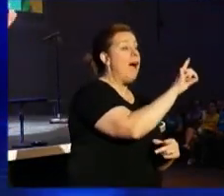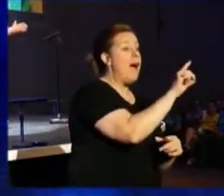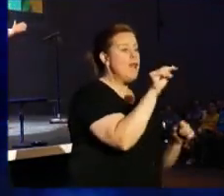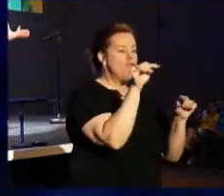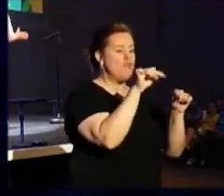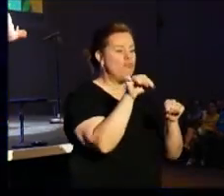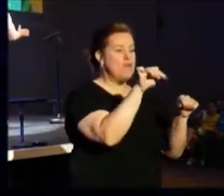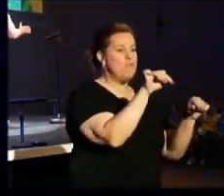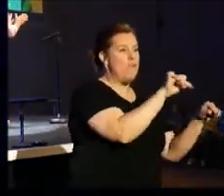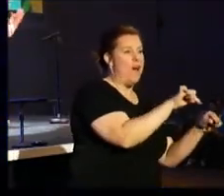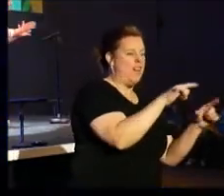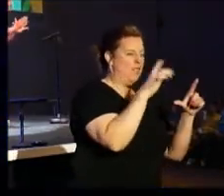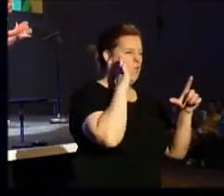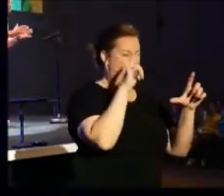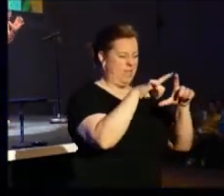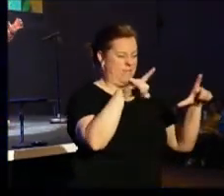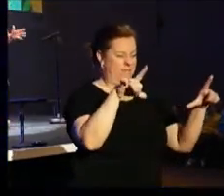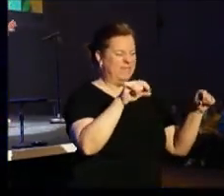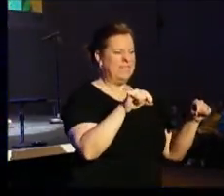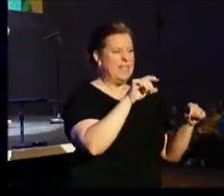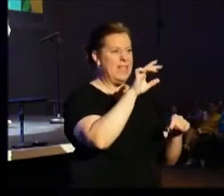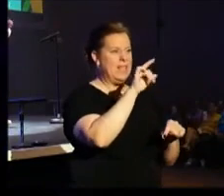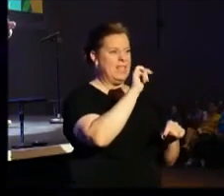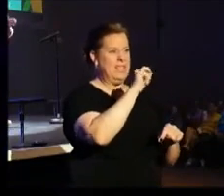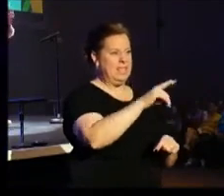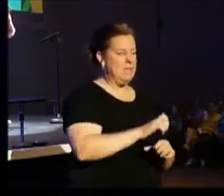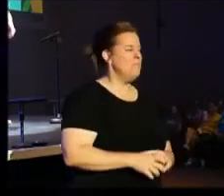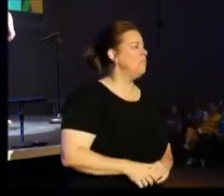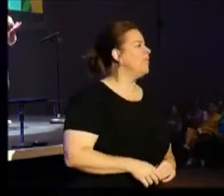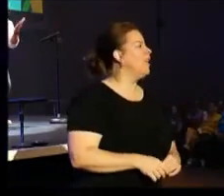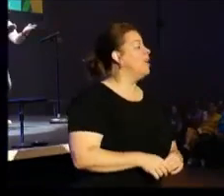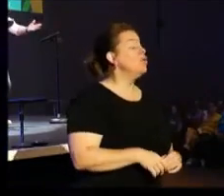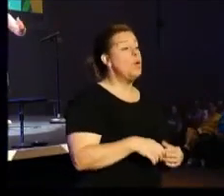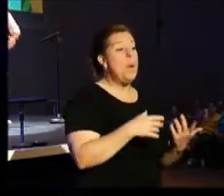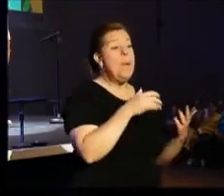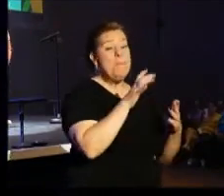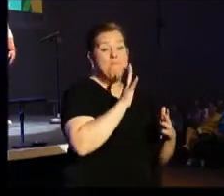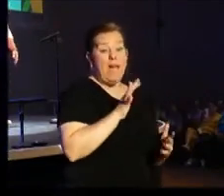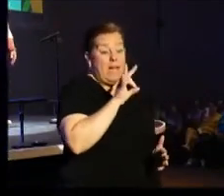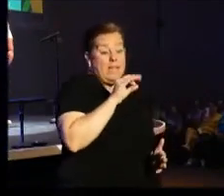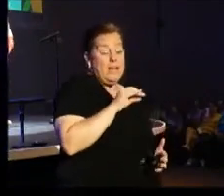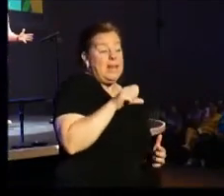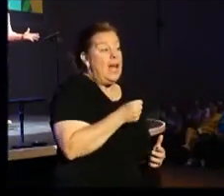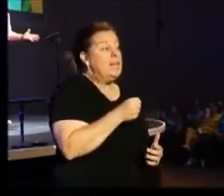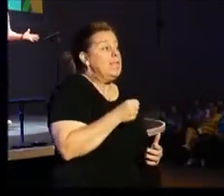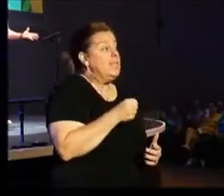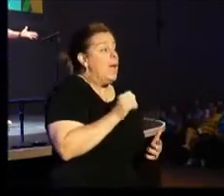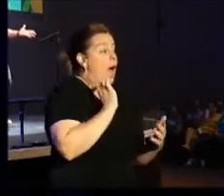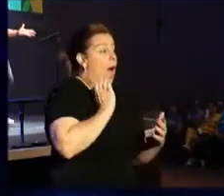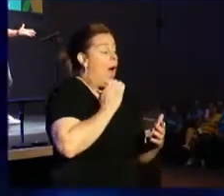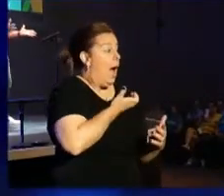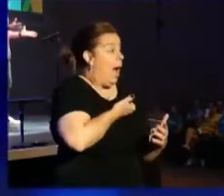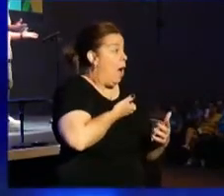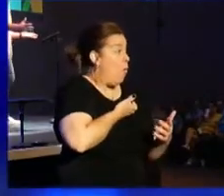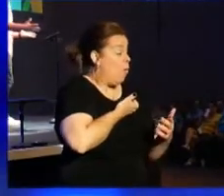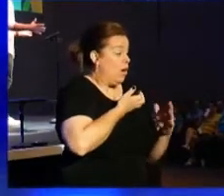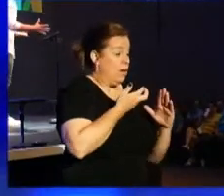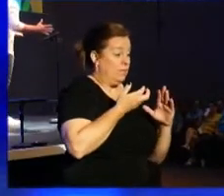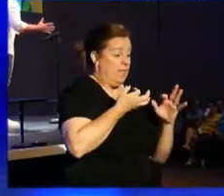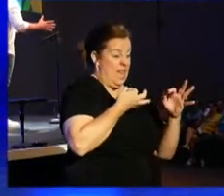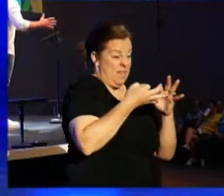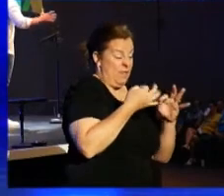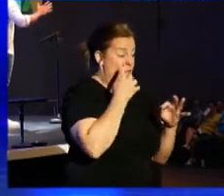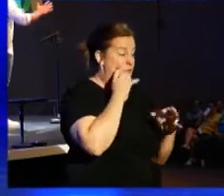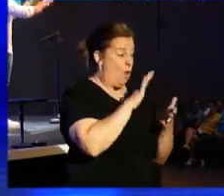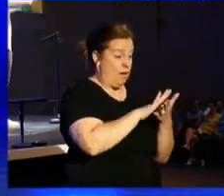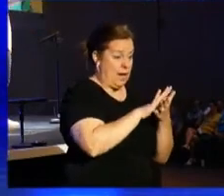the 90s, the definition of kindness was to rewind a videotape. That was it. You walk into Blockbuster,